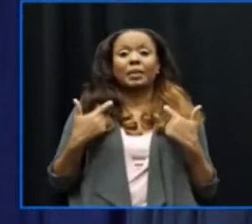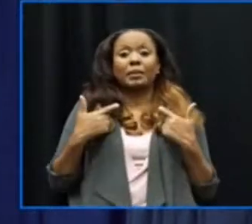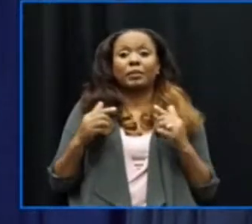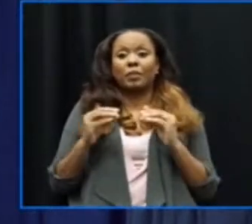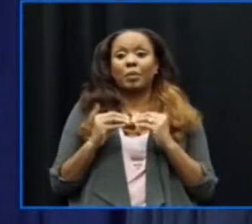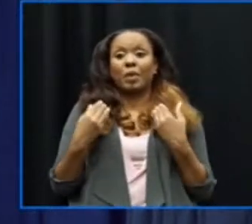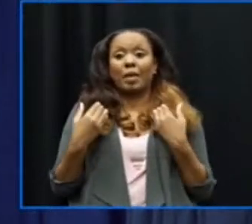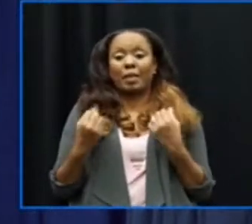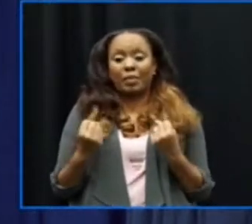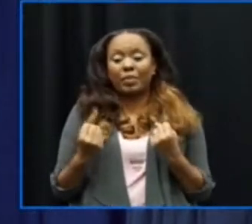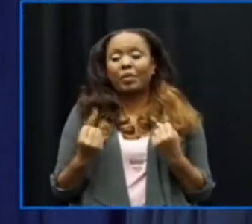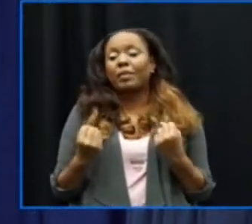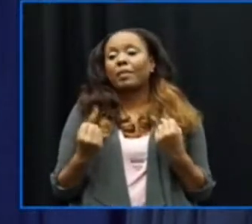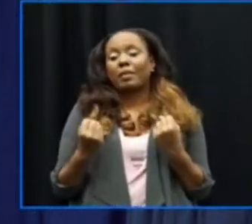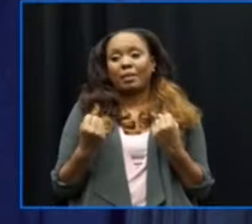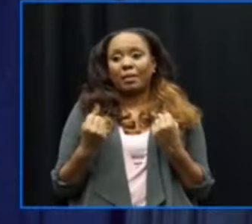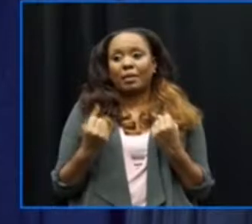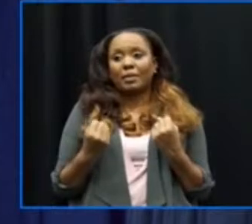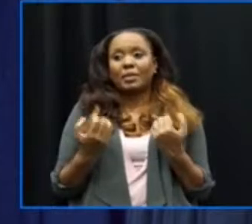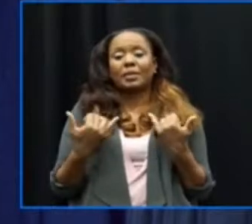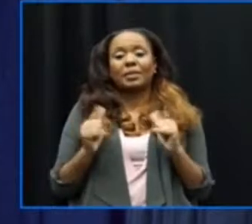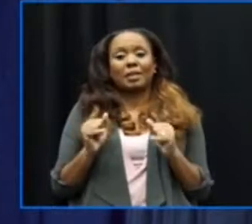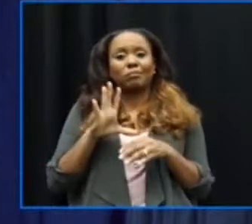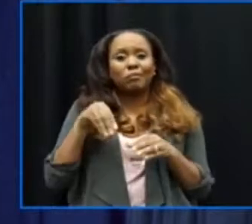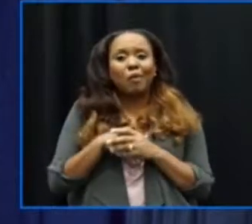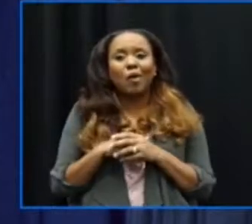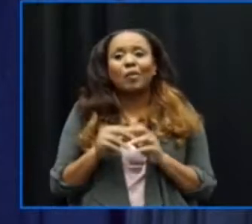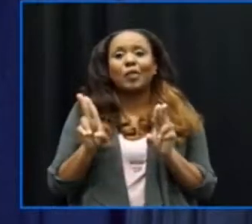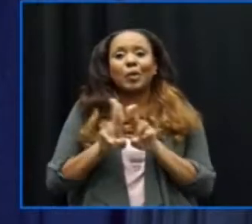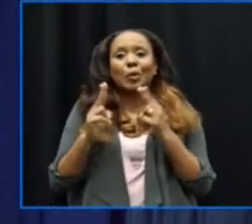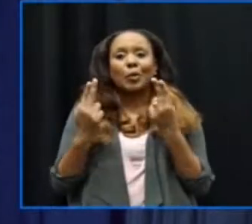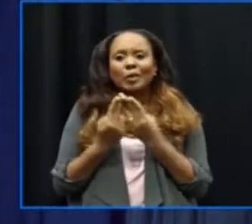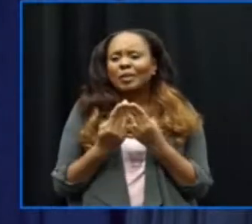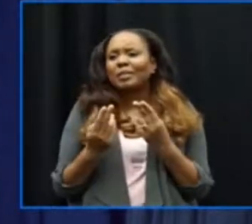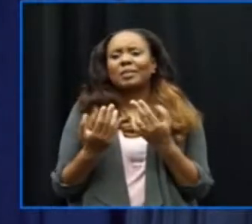believe in lifelong membership with the union, they participate, they're engaged.